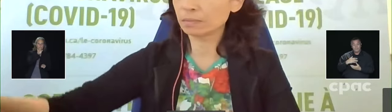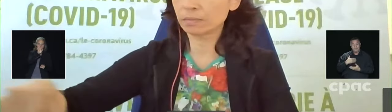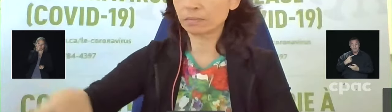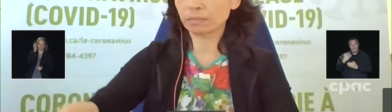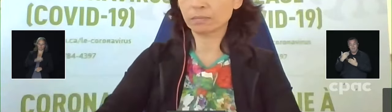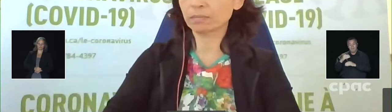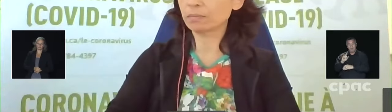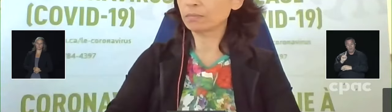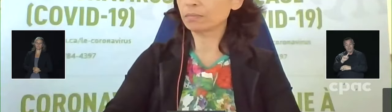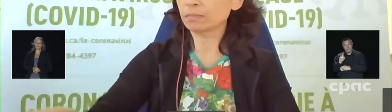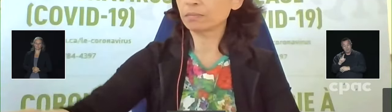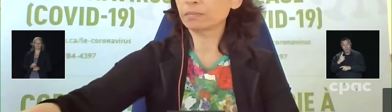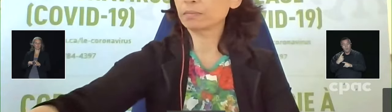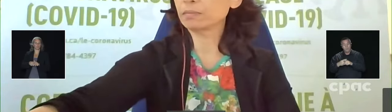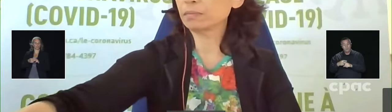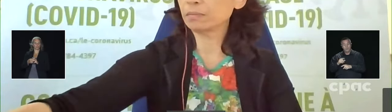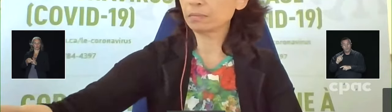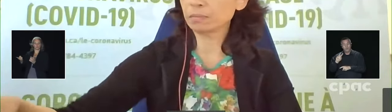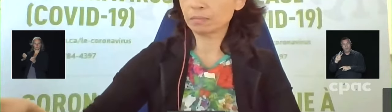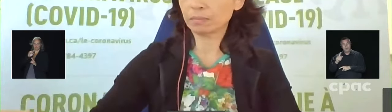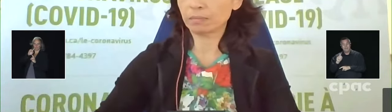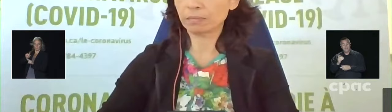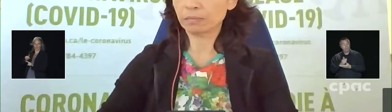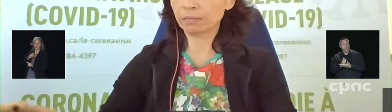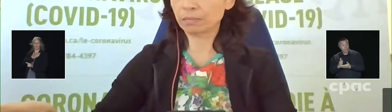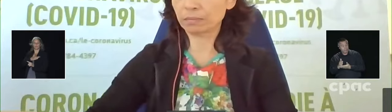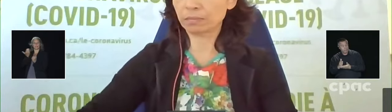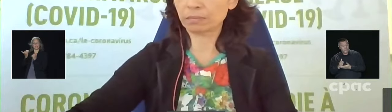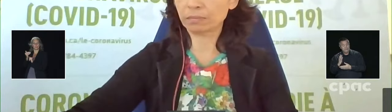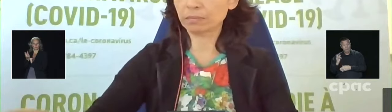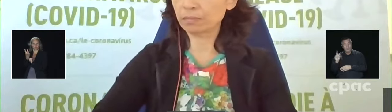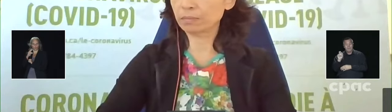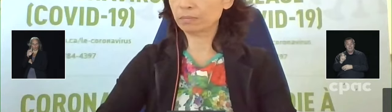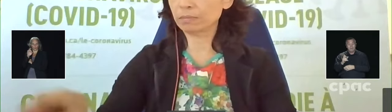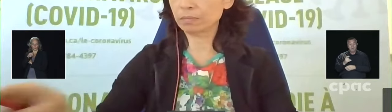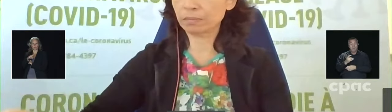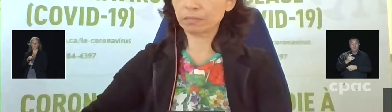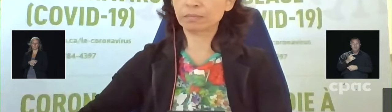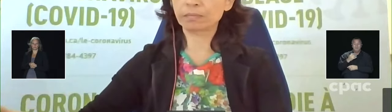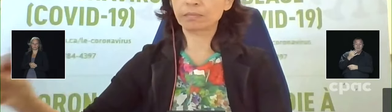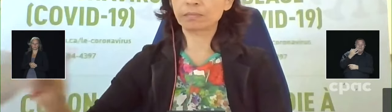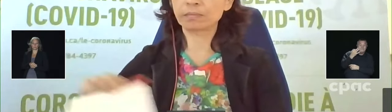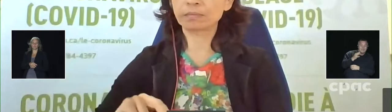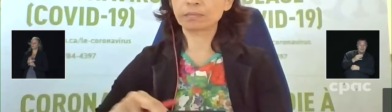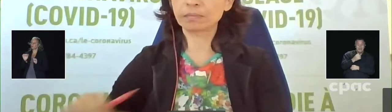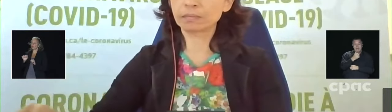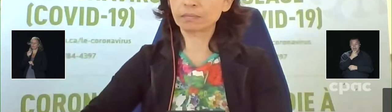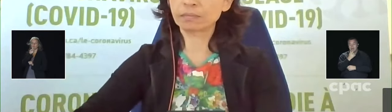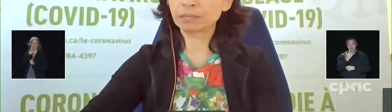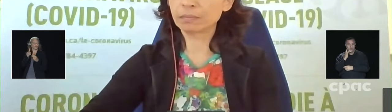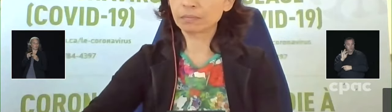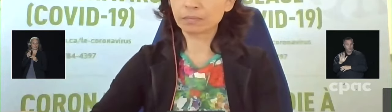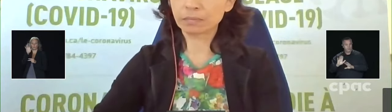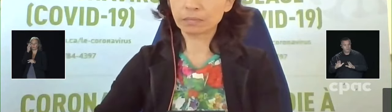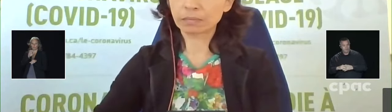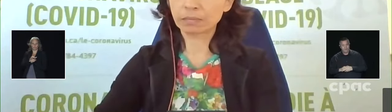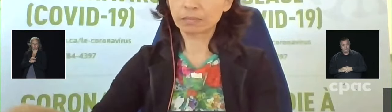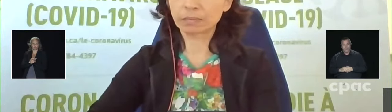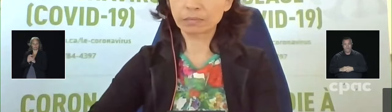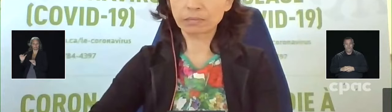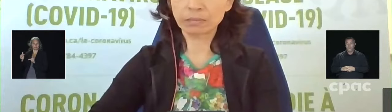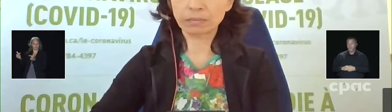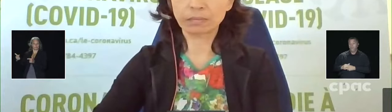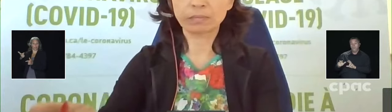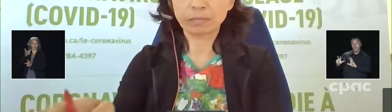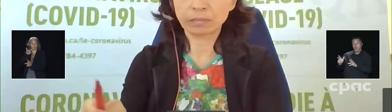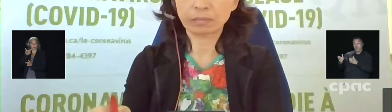une question et une question de suivi. Vous pouvez poser vos questions dans l'une des deux langues officielles. Operator, first question.